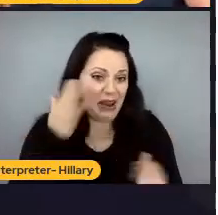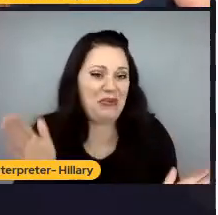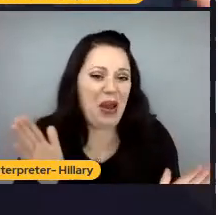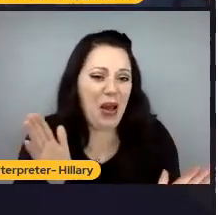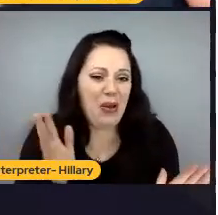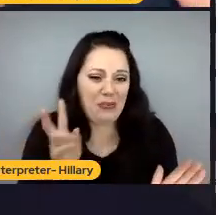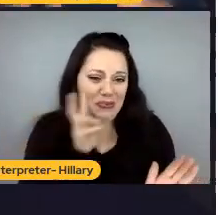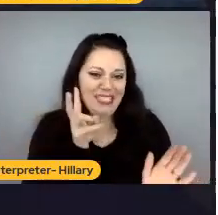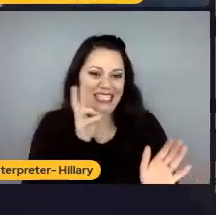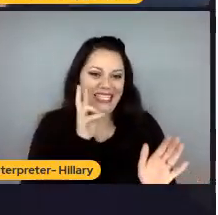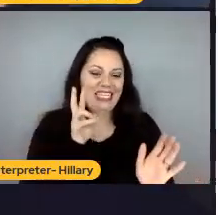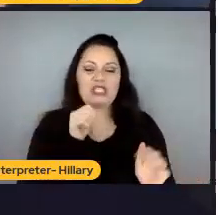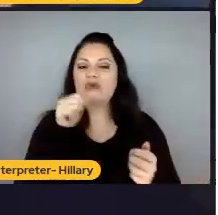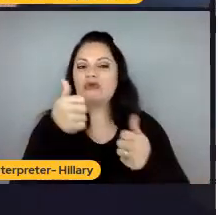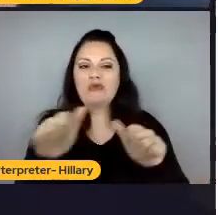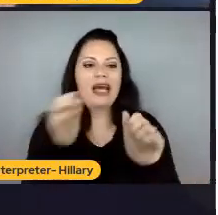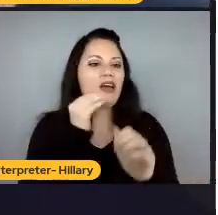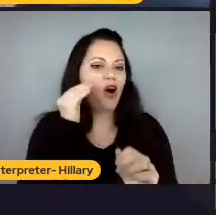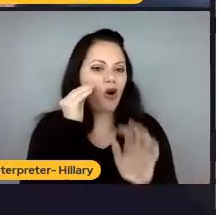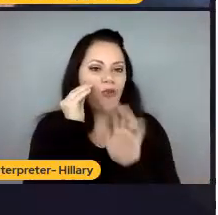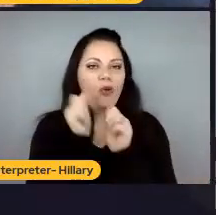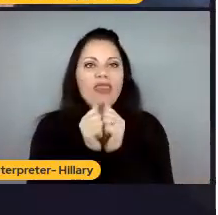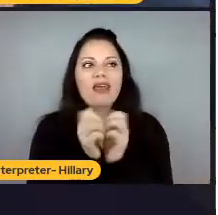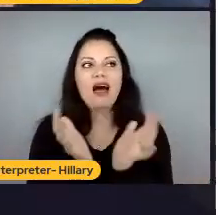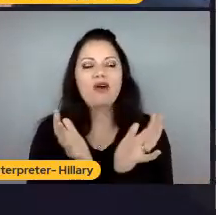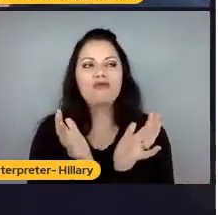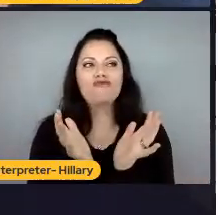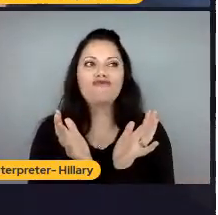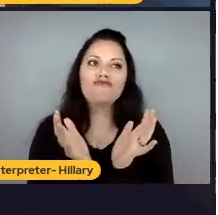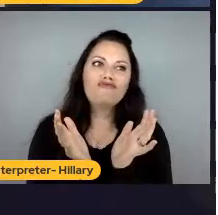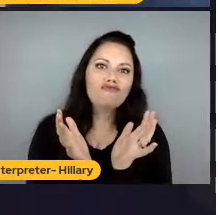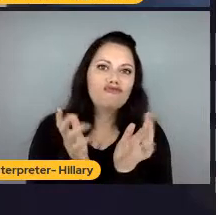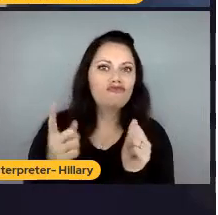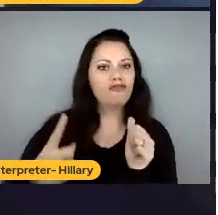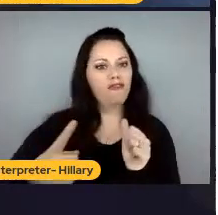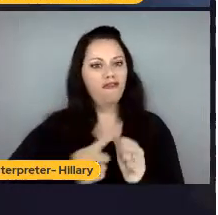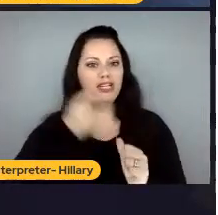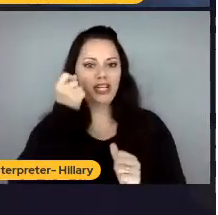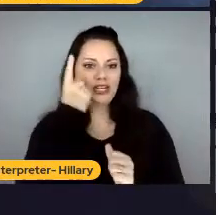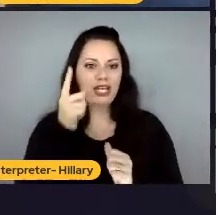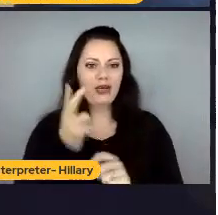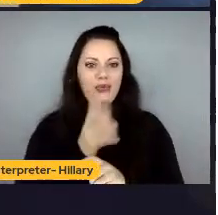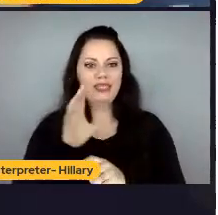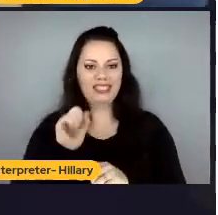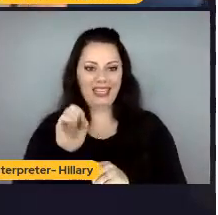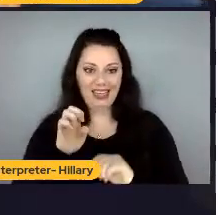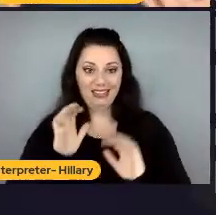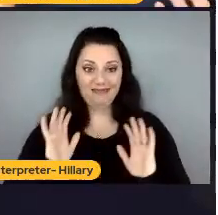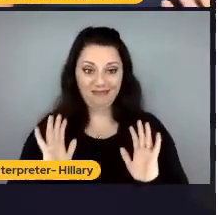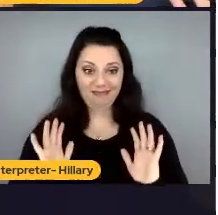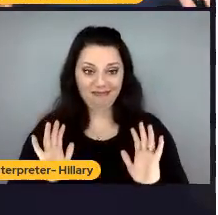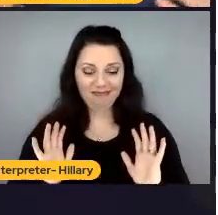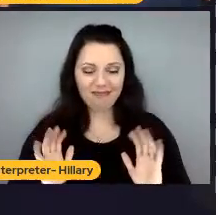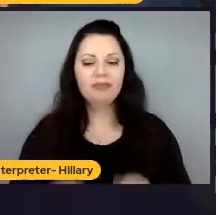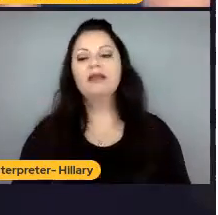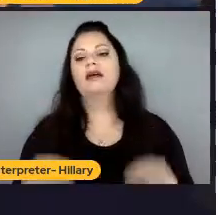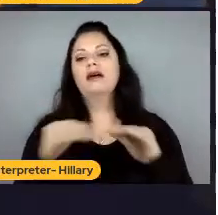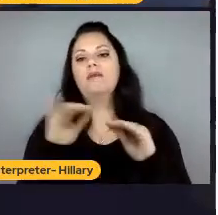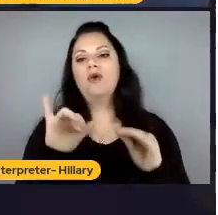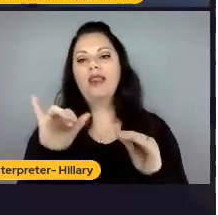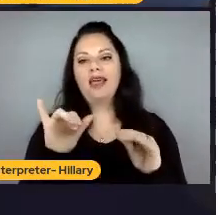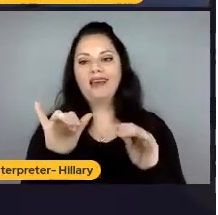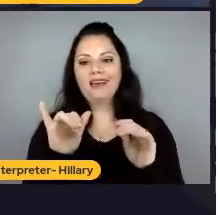try this at home without really understanding what the use case is. And so it's more like a